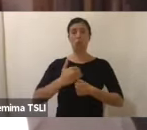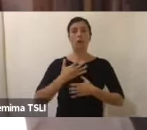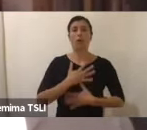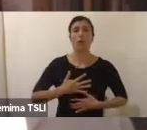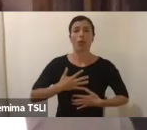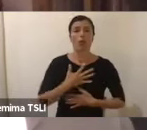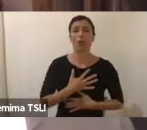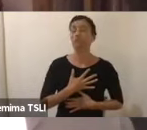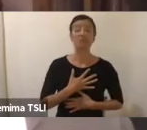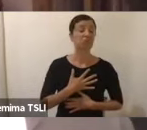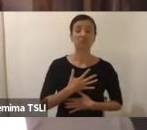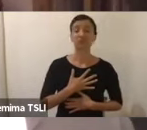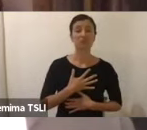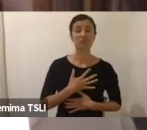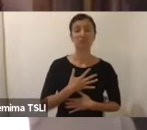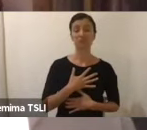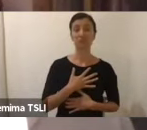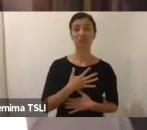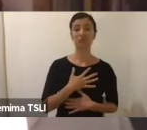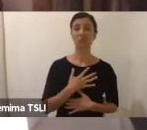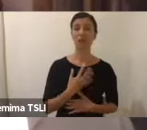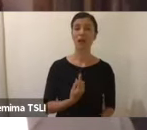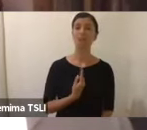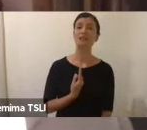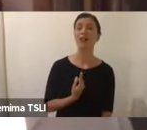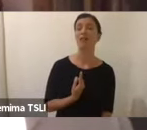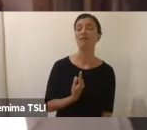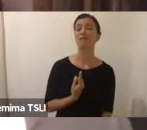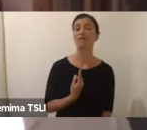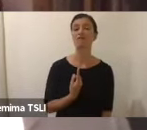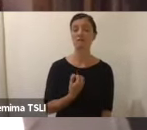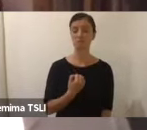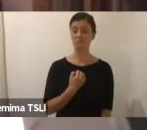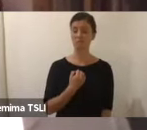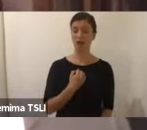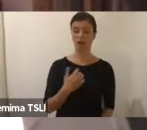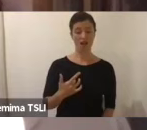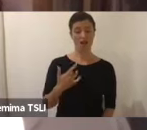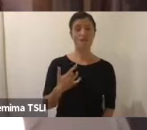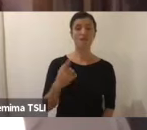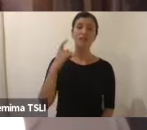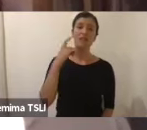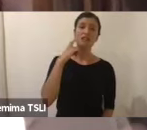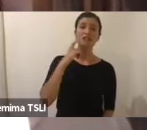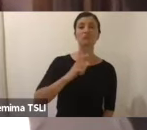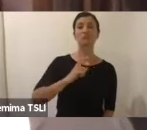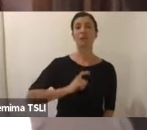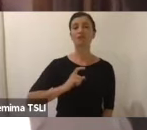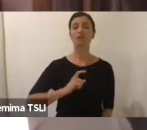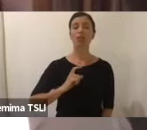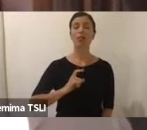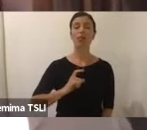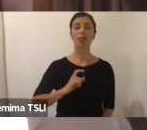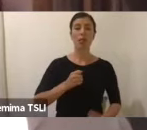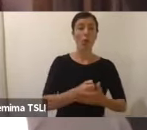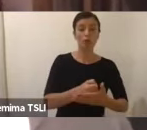position in life is uh easy and comfortable nothing nothing uh is obstructing me because of my